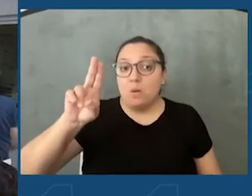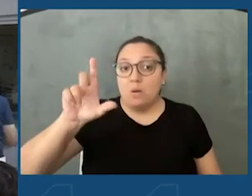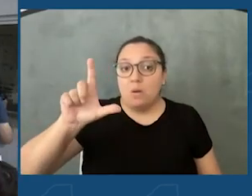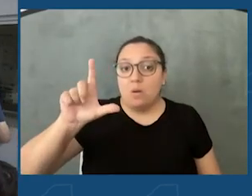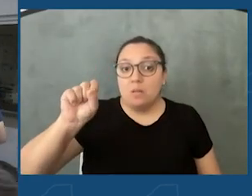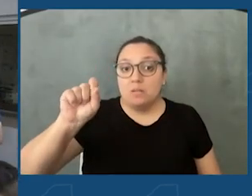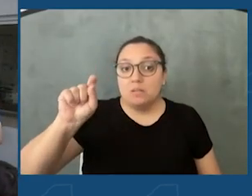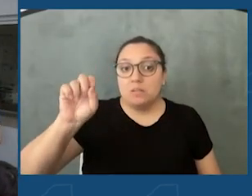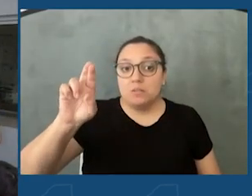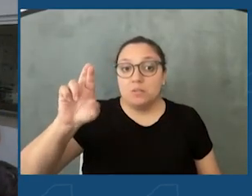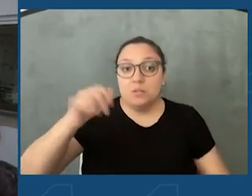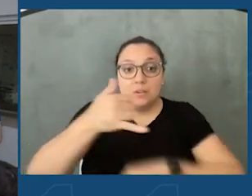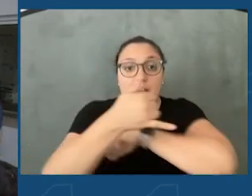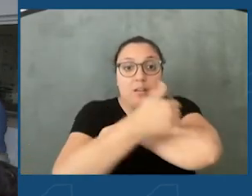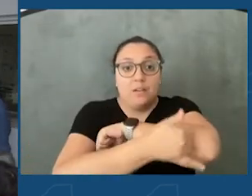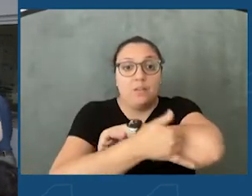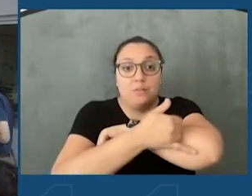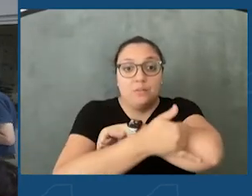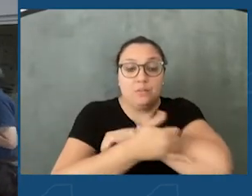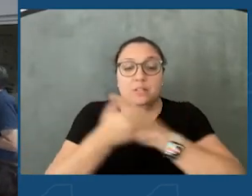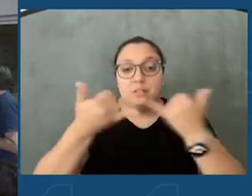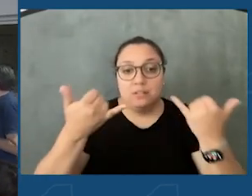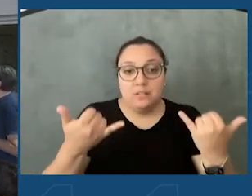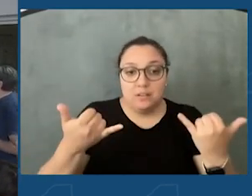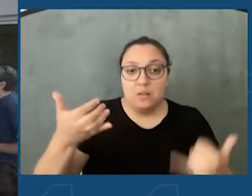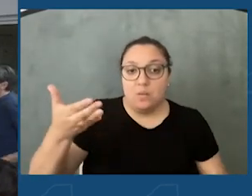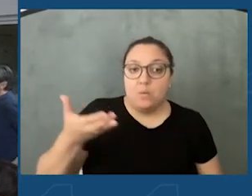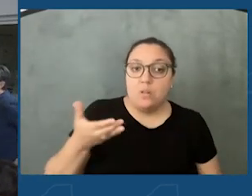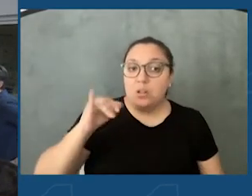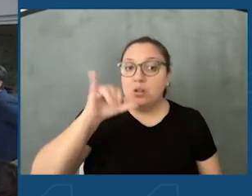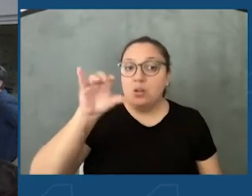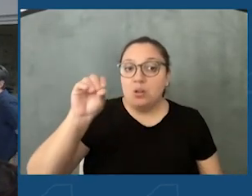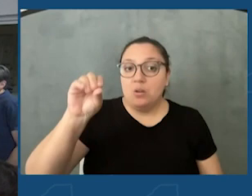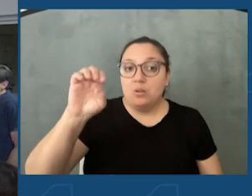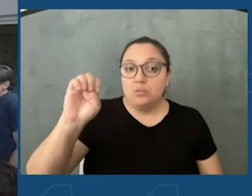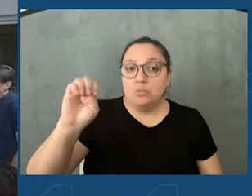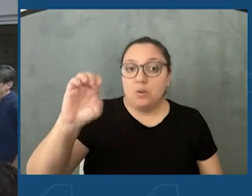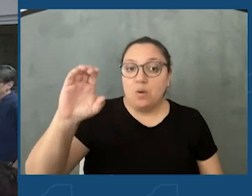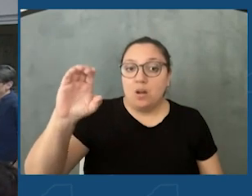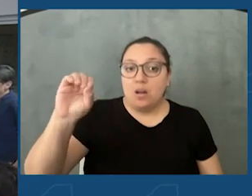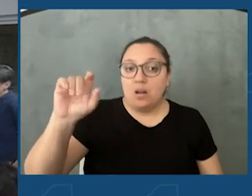please welcome Joe Cotter, co-founder, National Resources.